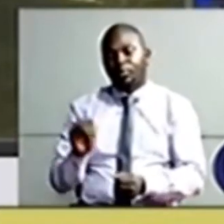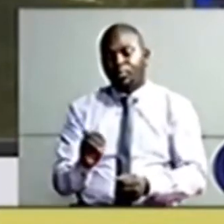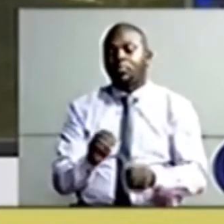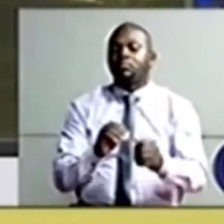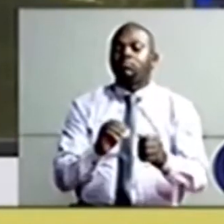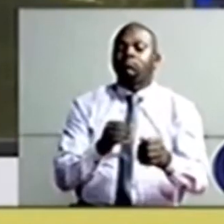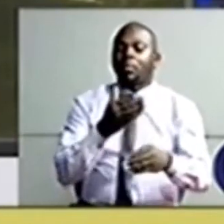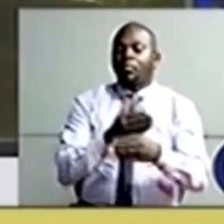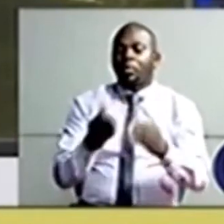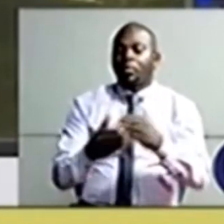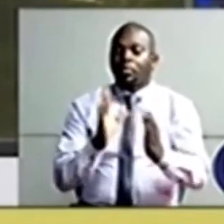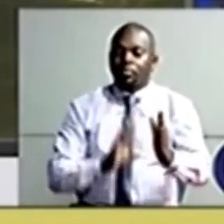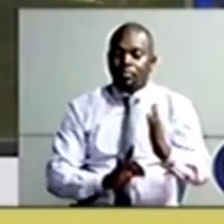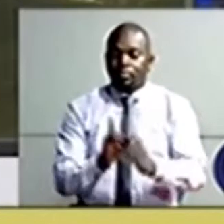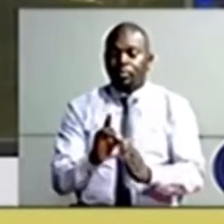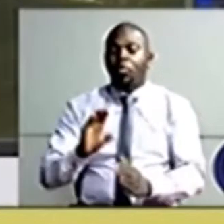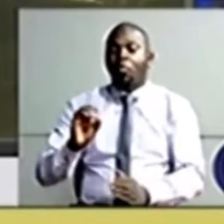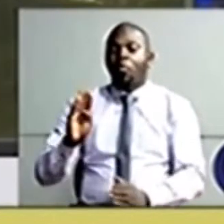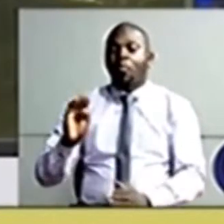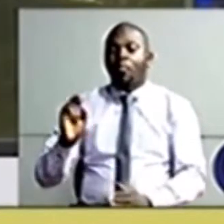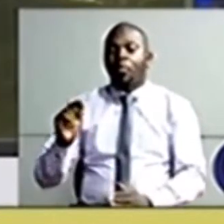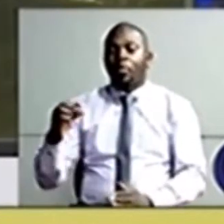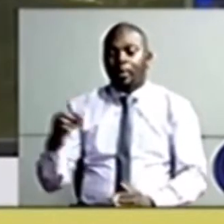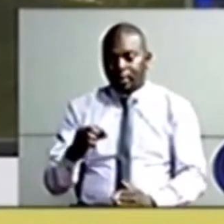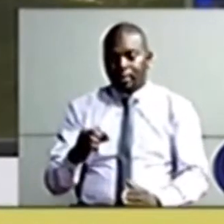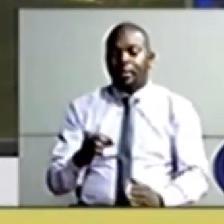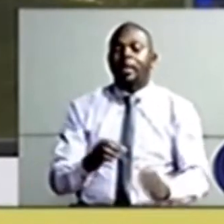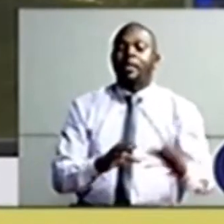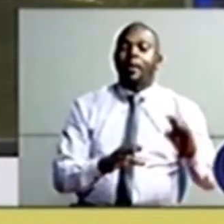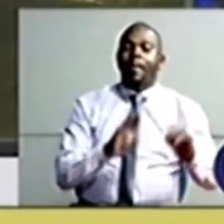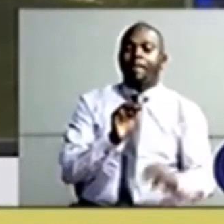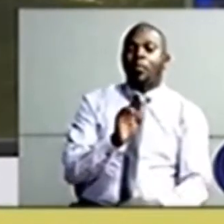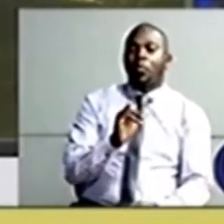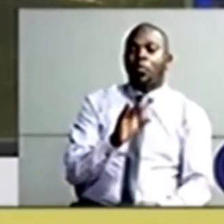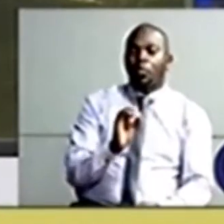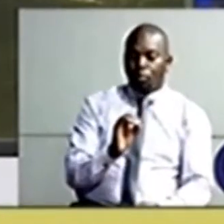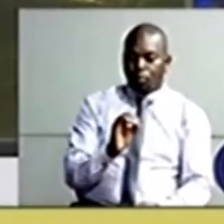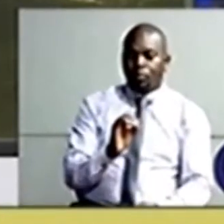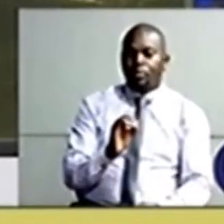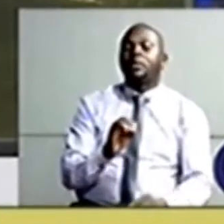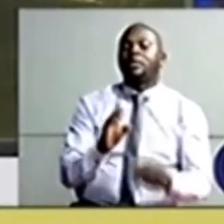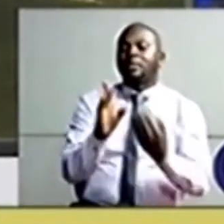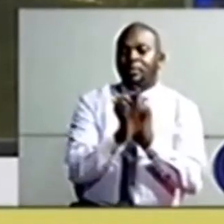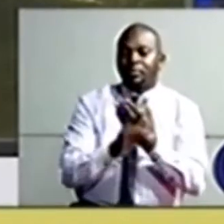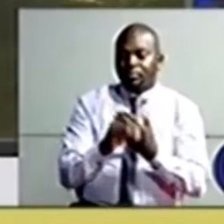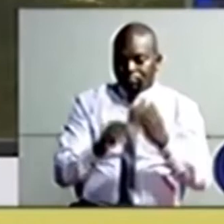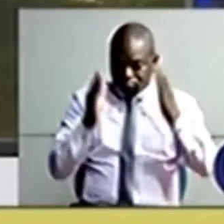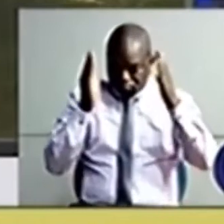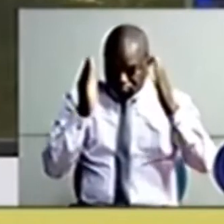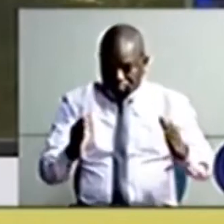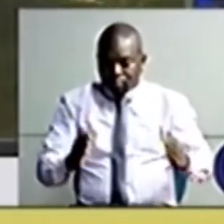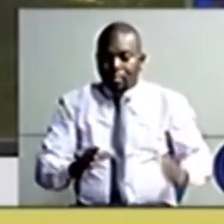Infrastructure Development. Obongi and Moyo districts disagreed on who of the two should retain